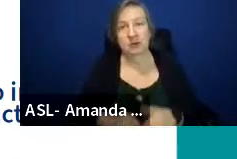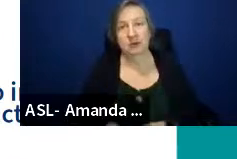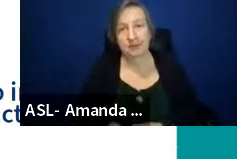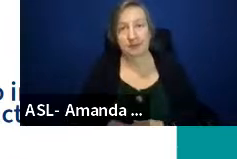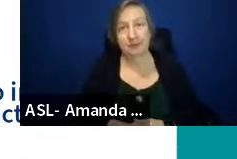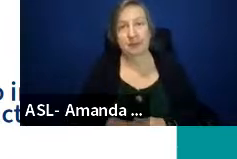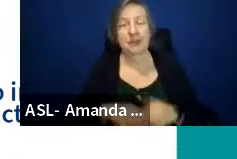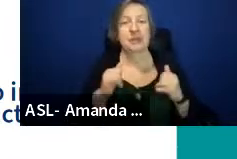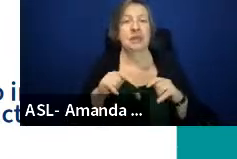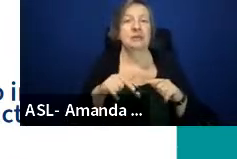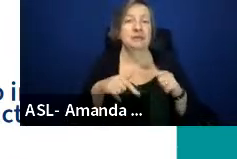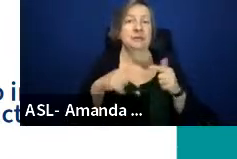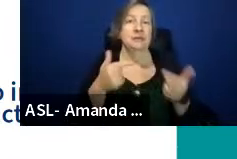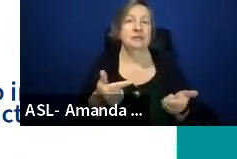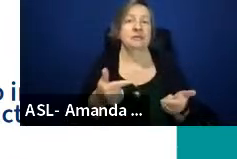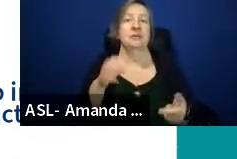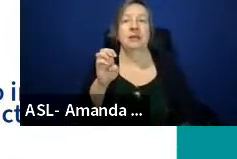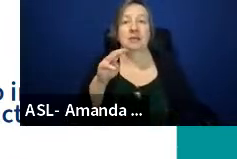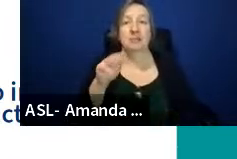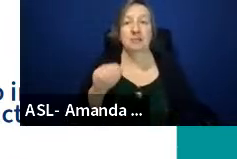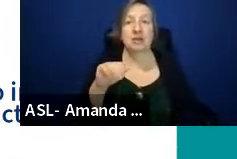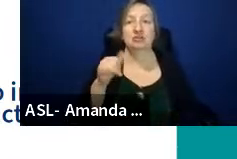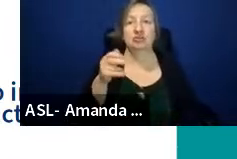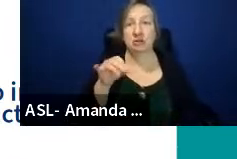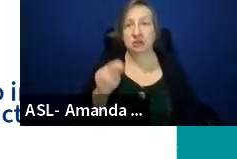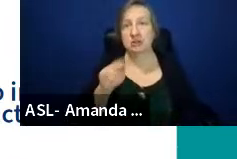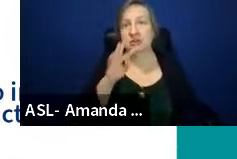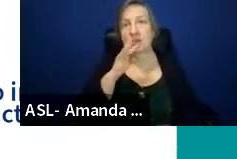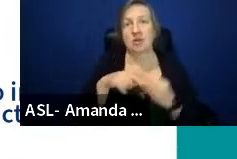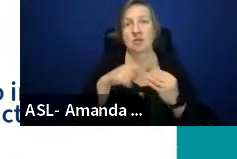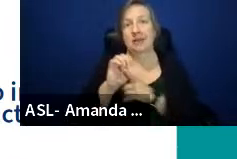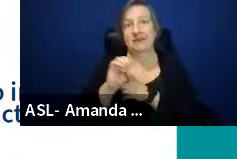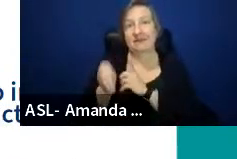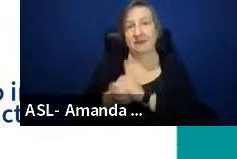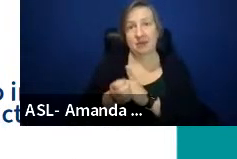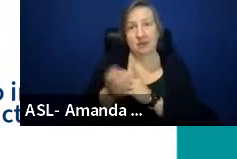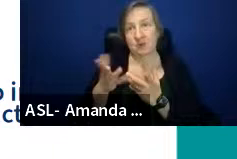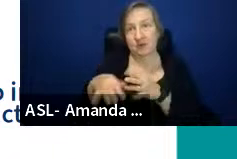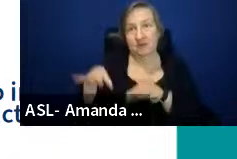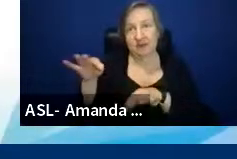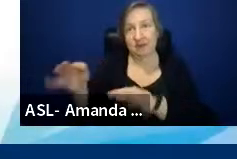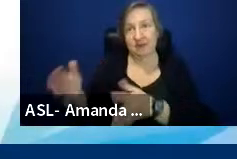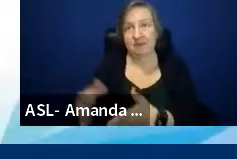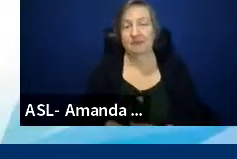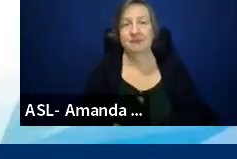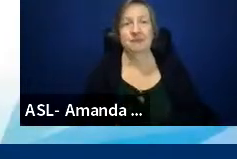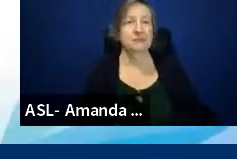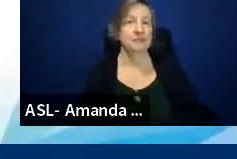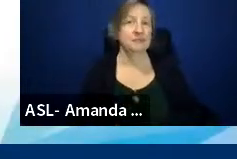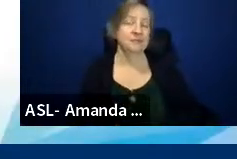And now I'll pass it over to Emma Johnson to talk about some of the environmental findings.